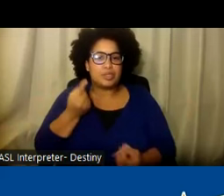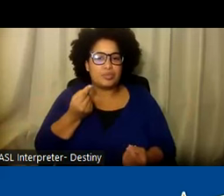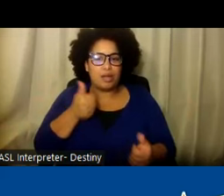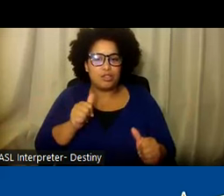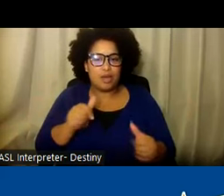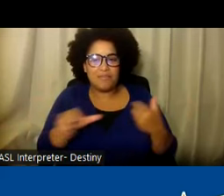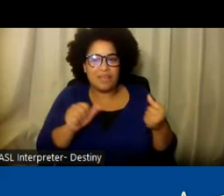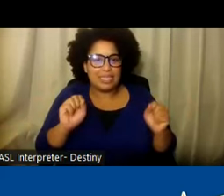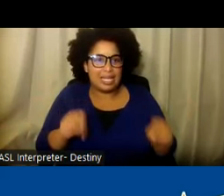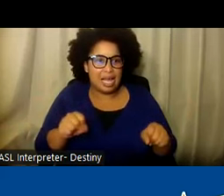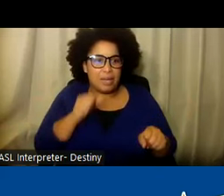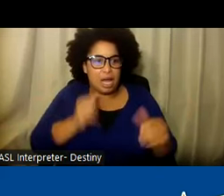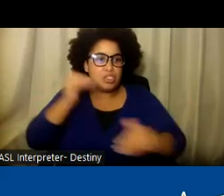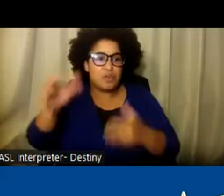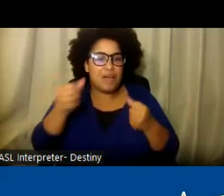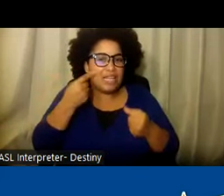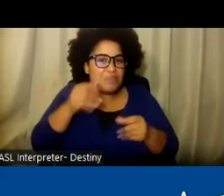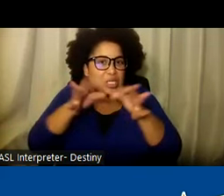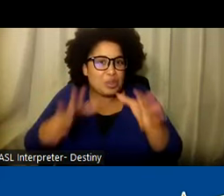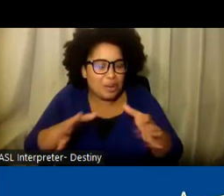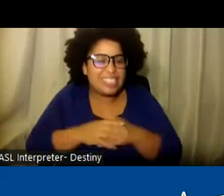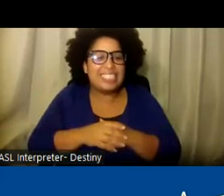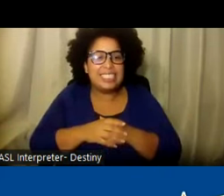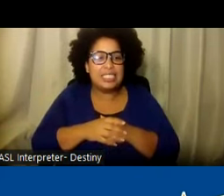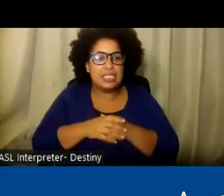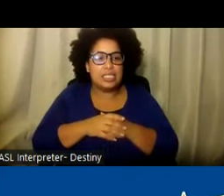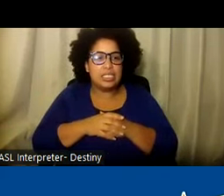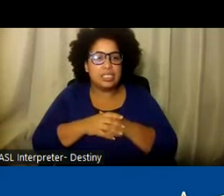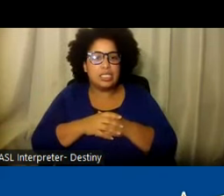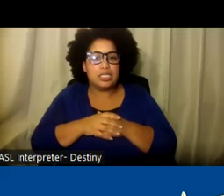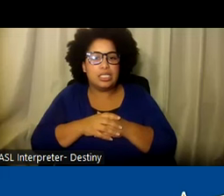as possible, but not too fast for the interpreters. As you may know,